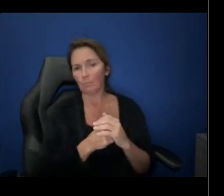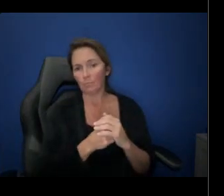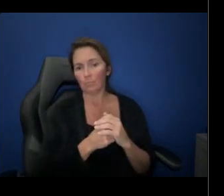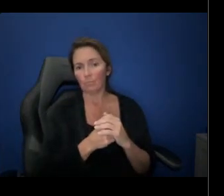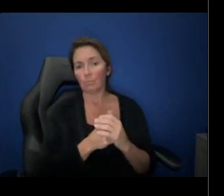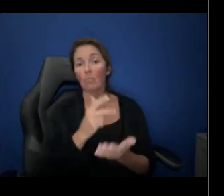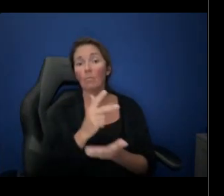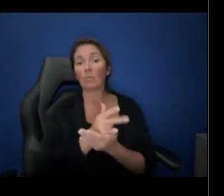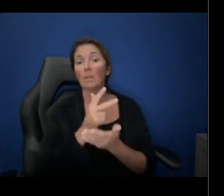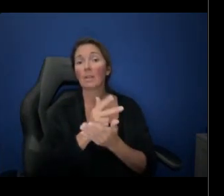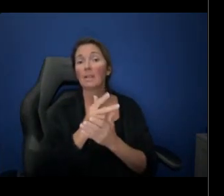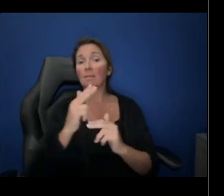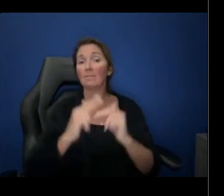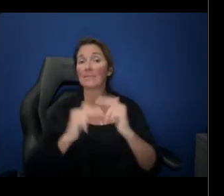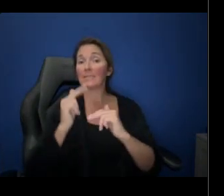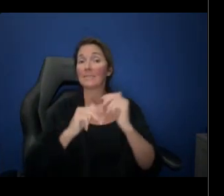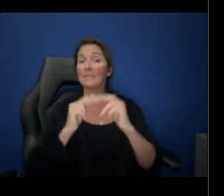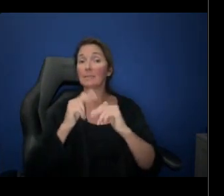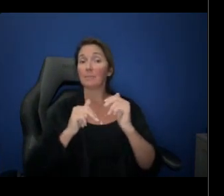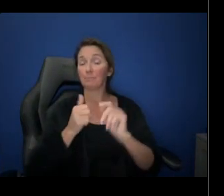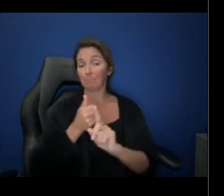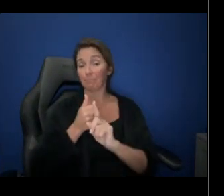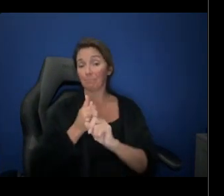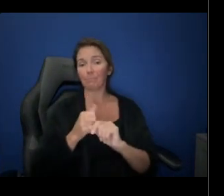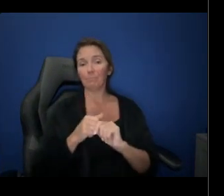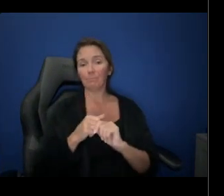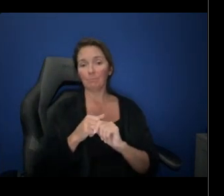Parking facilities.